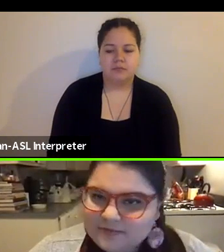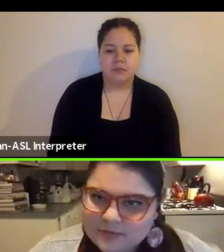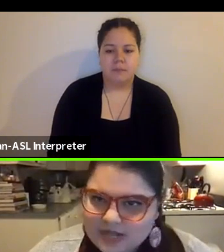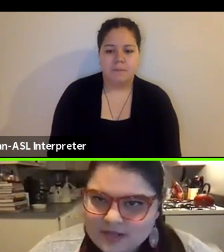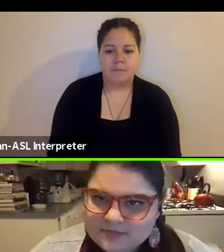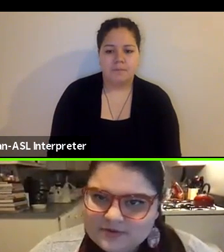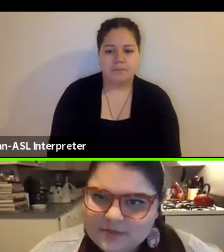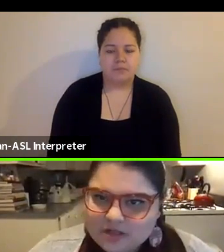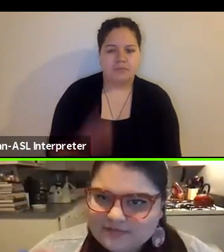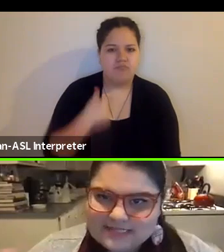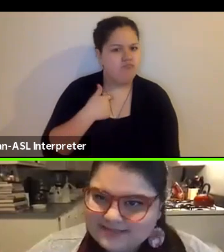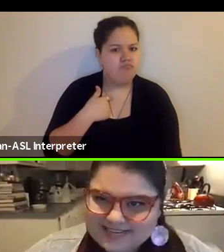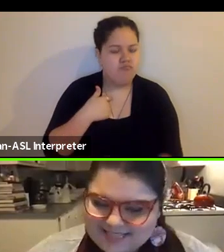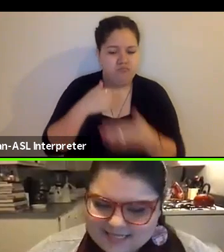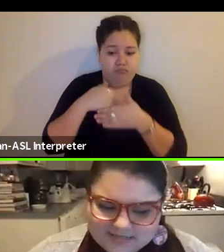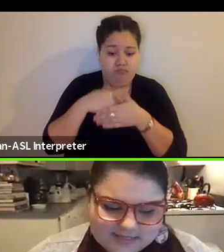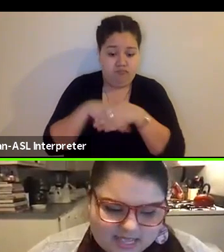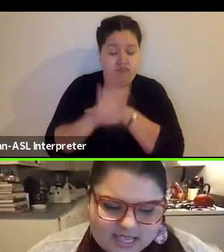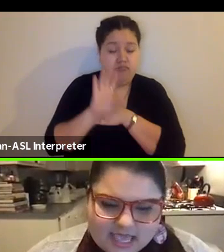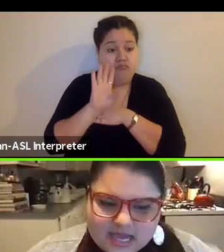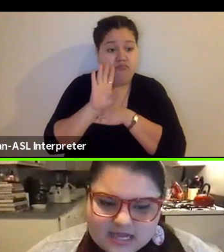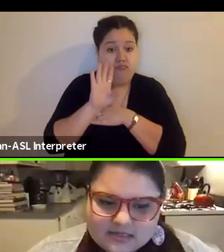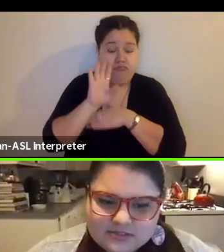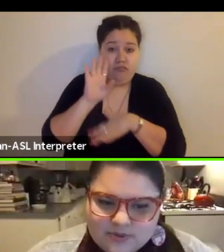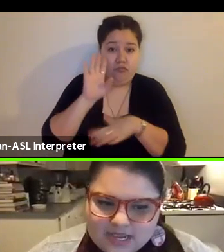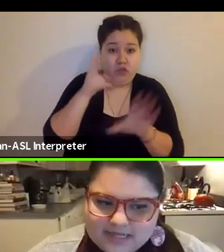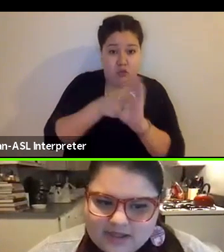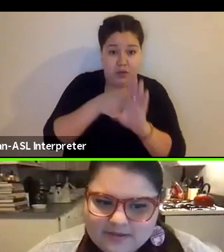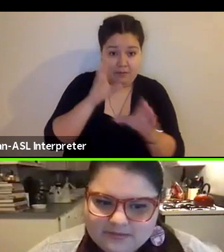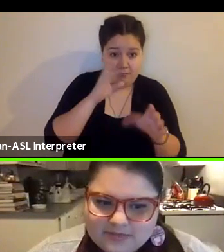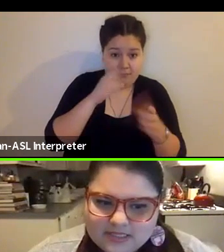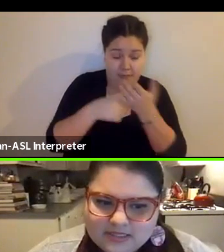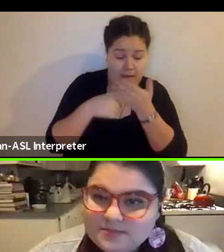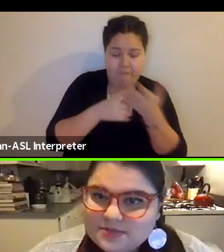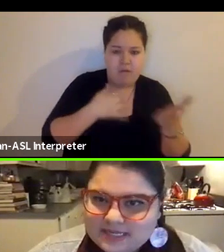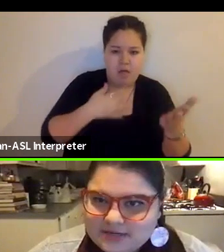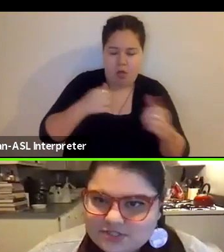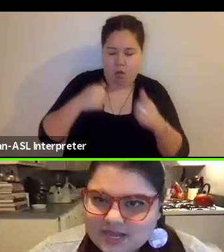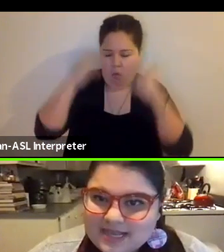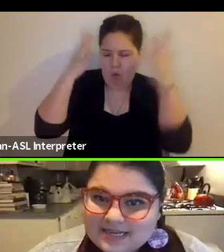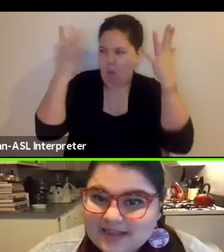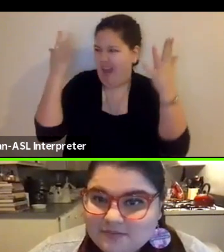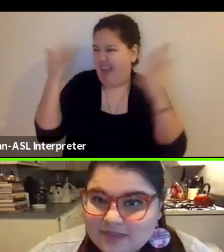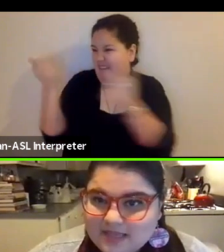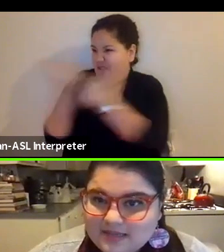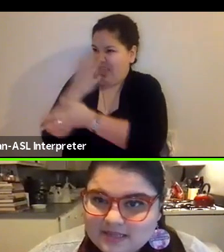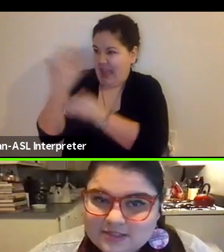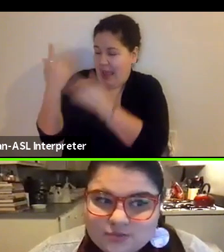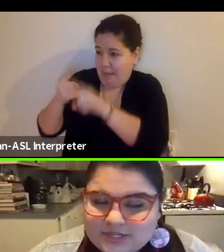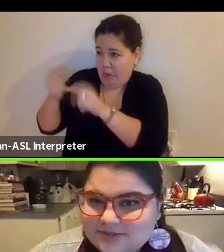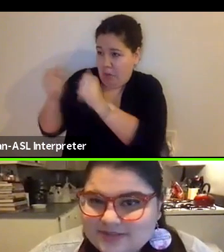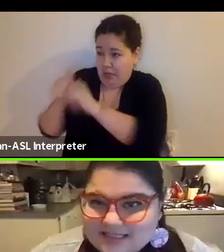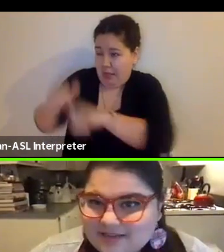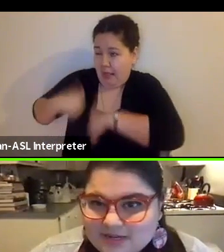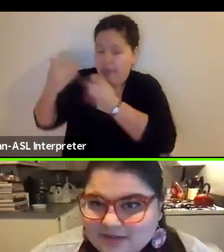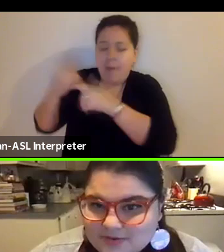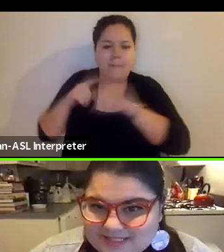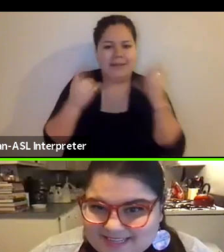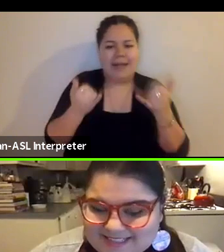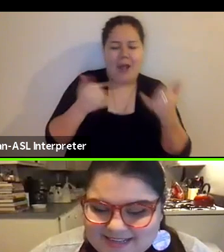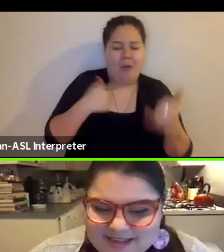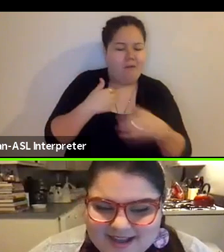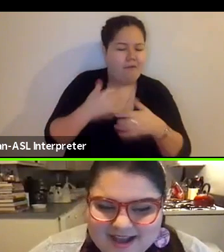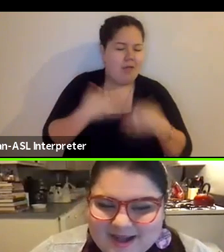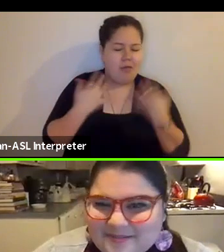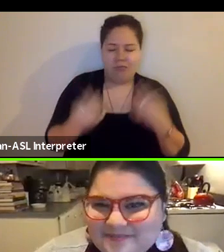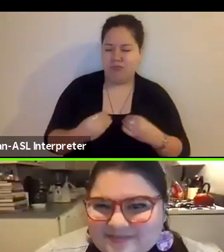just overwhelmed from all of these outside things. And right now I'm feeling the most energized that I've been in the 22 days I've been in